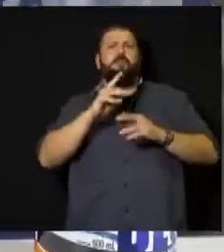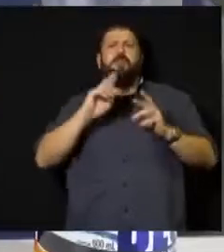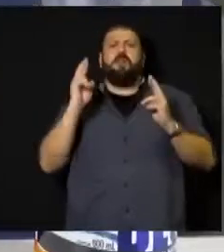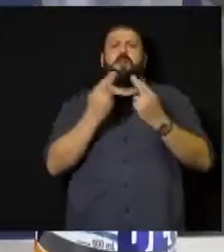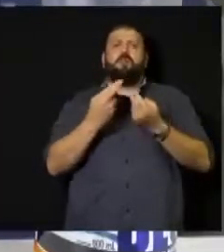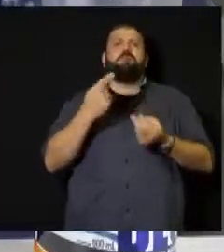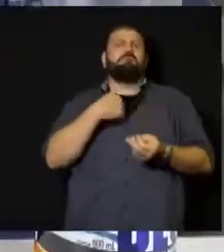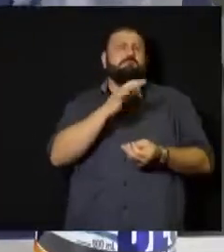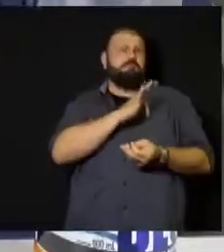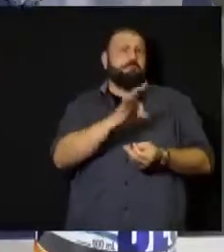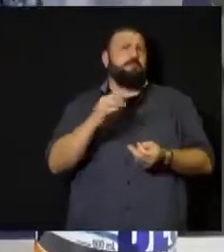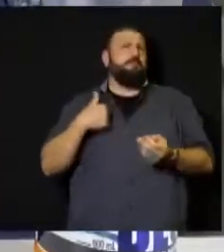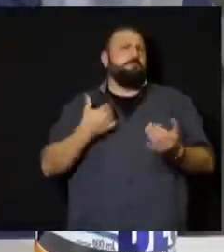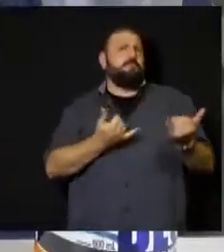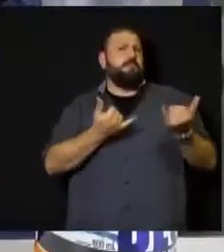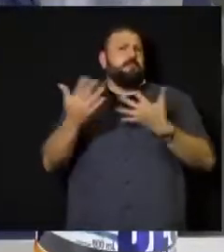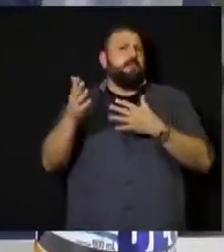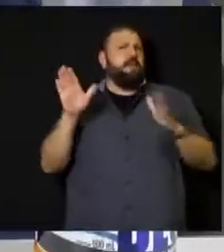to bring